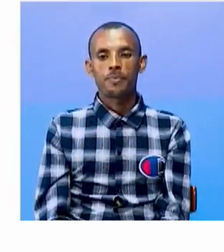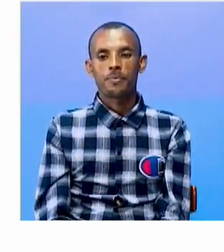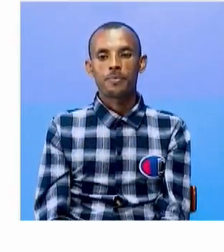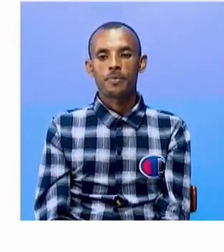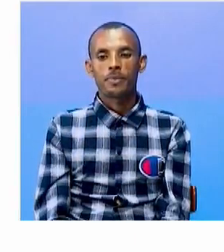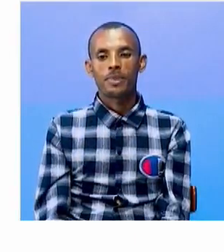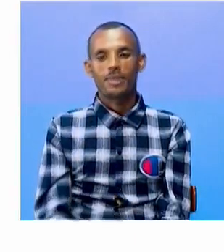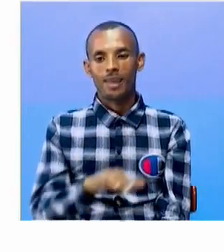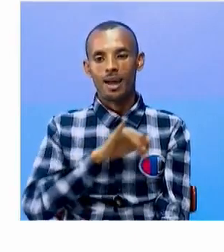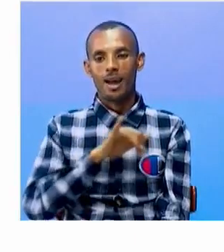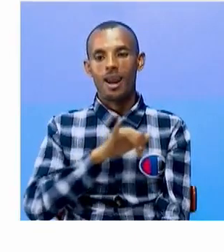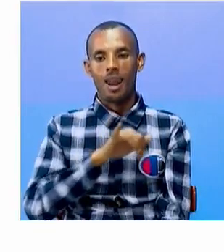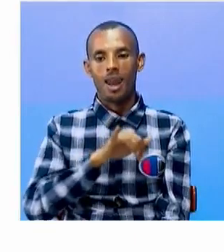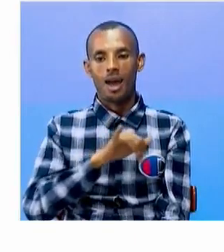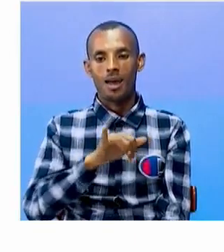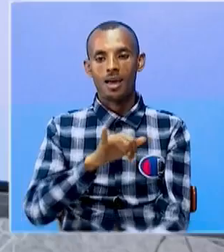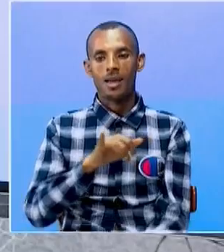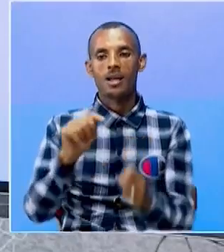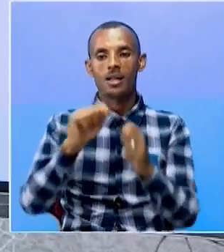terms.